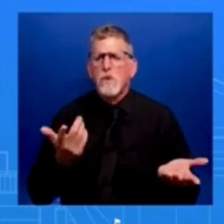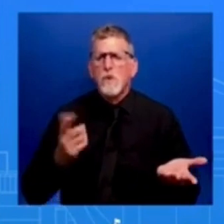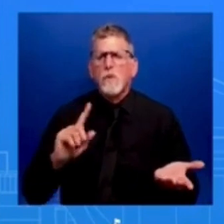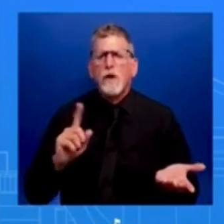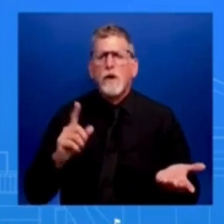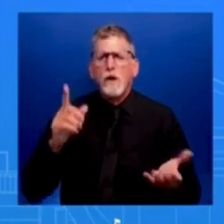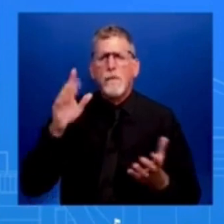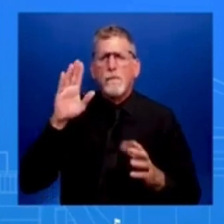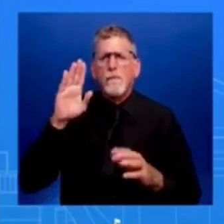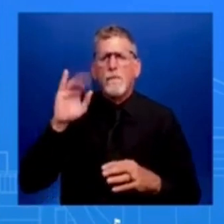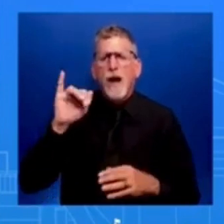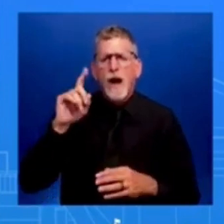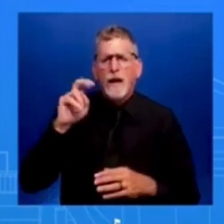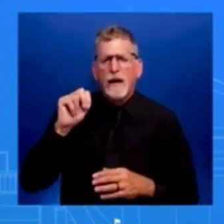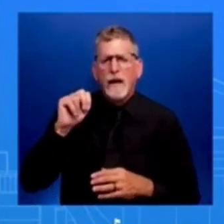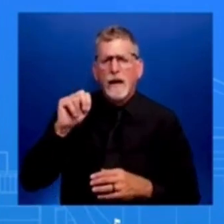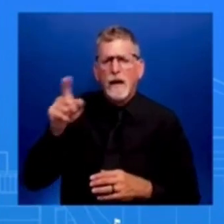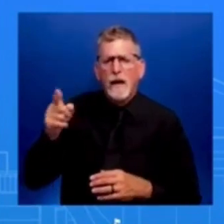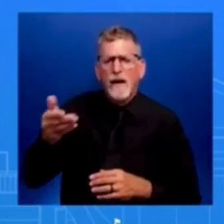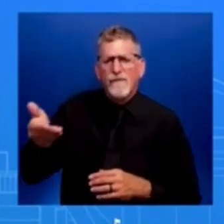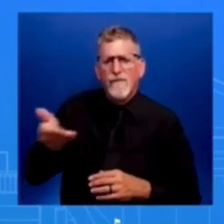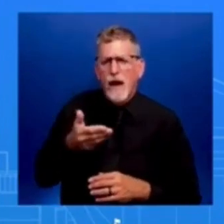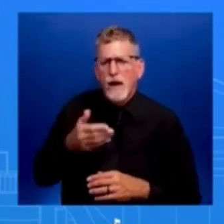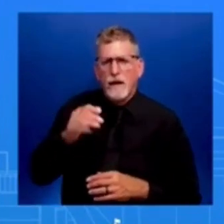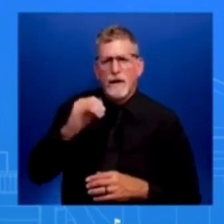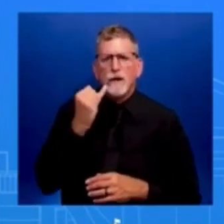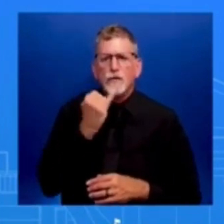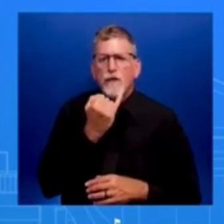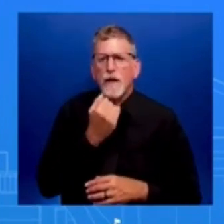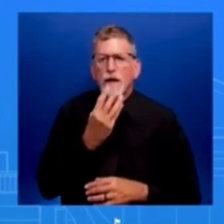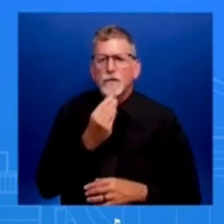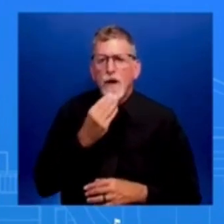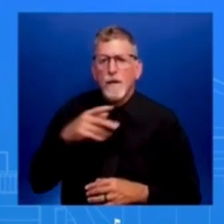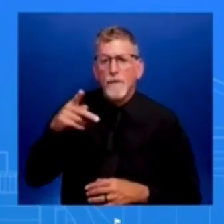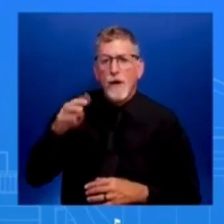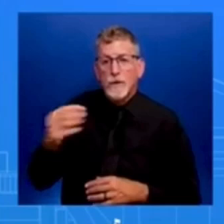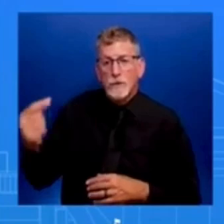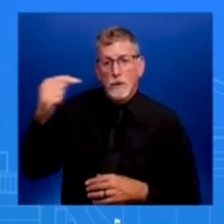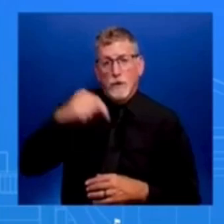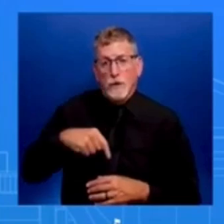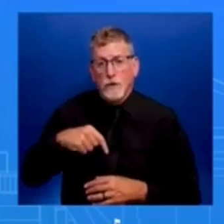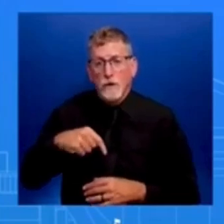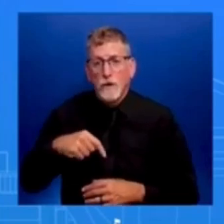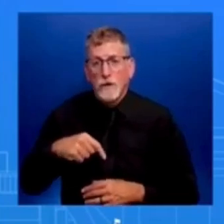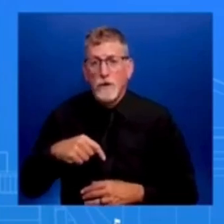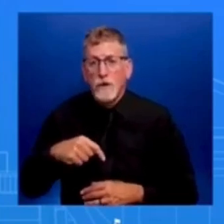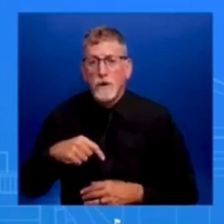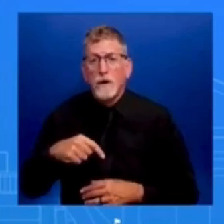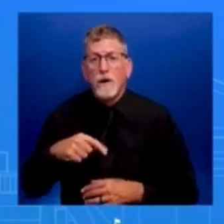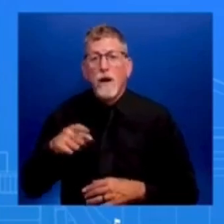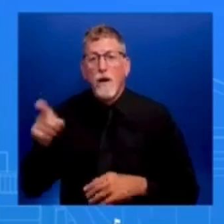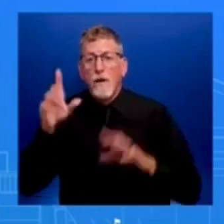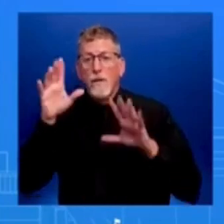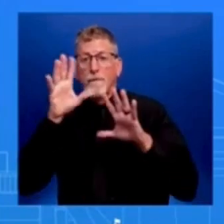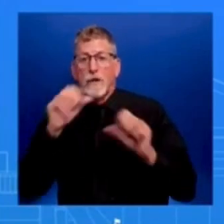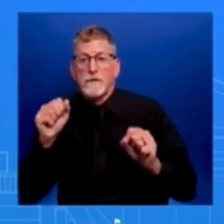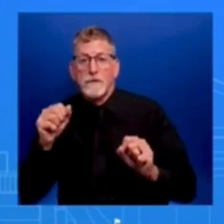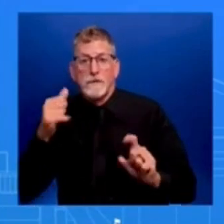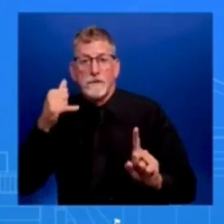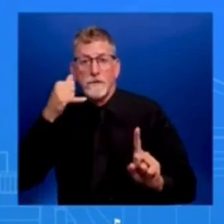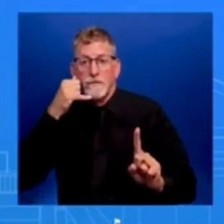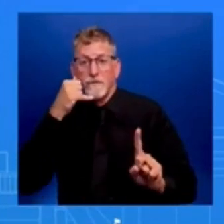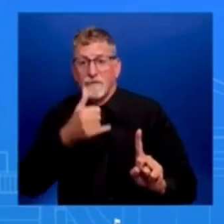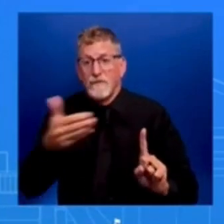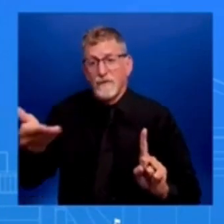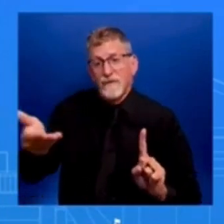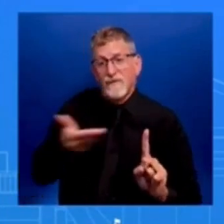today, Israeli Prime Minister Benjamin Netanyahu said that President Biden, in a phone call, invited him to the White House for this visit later